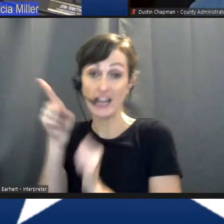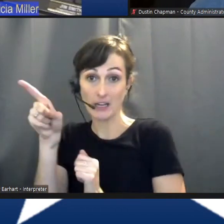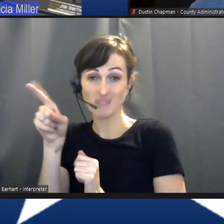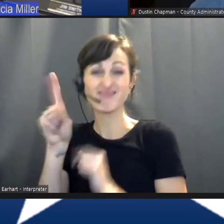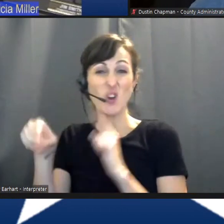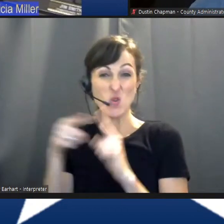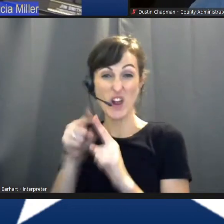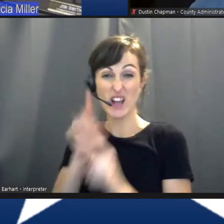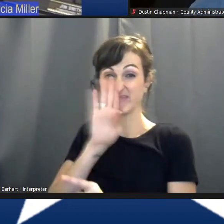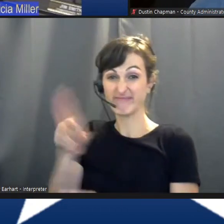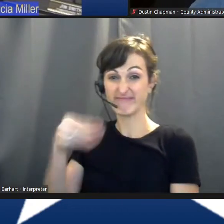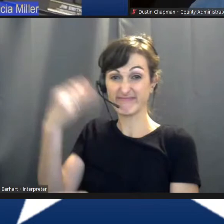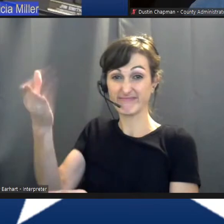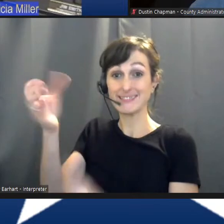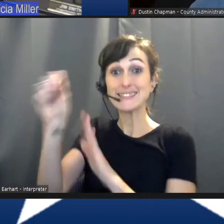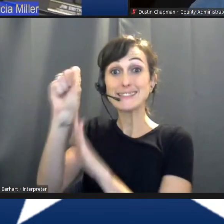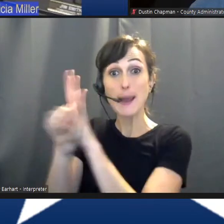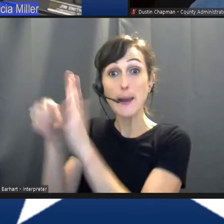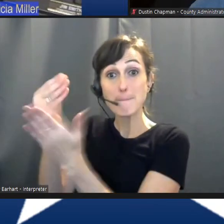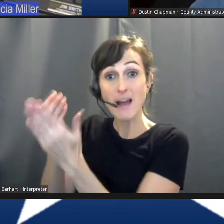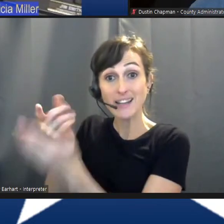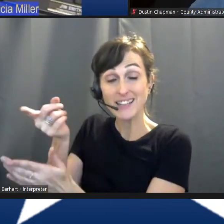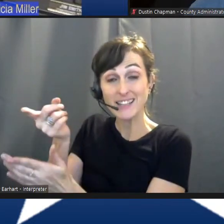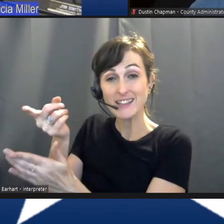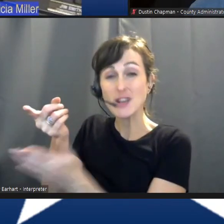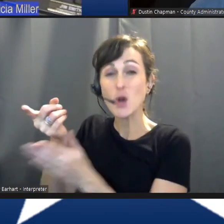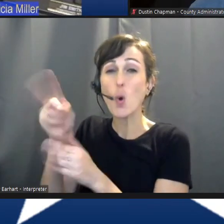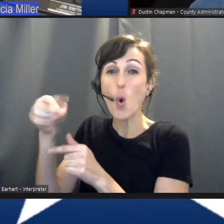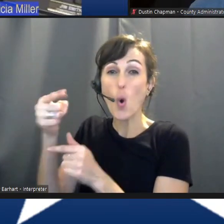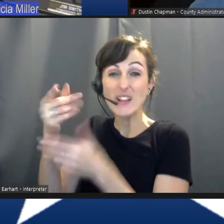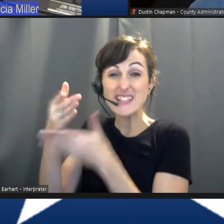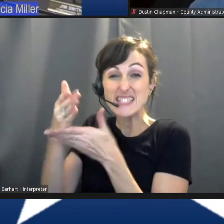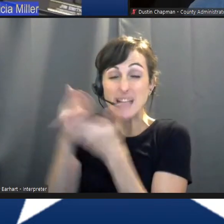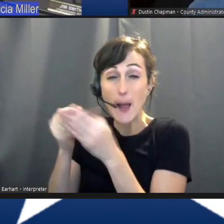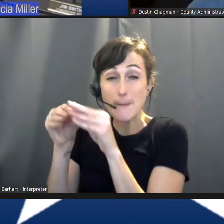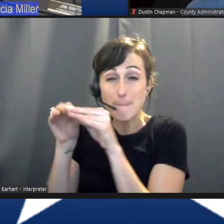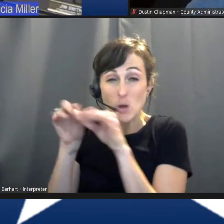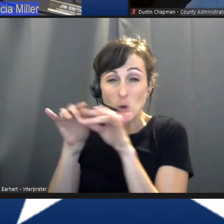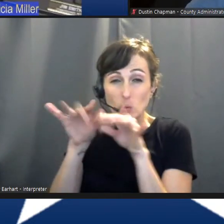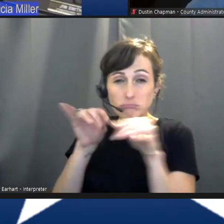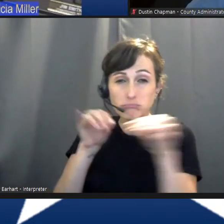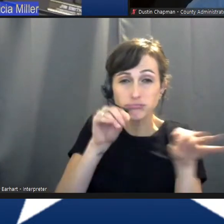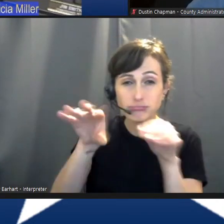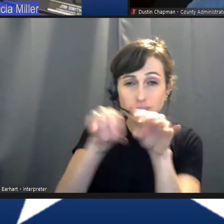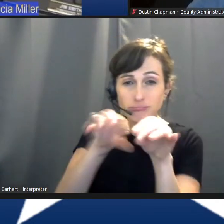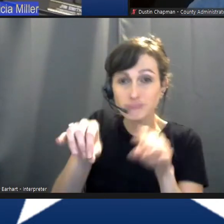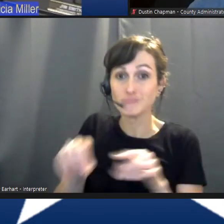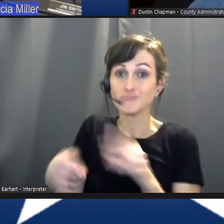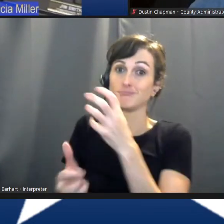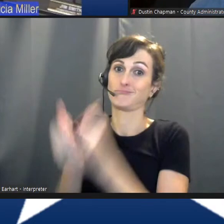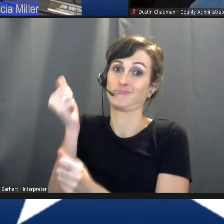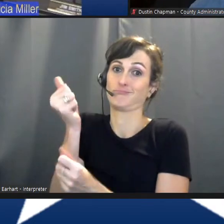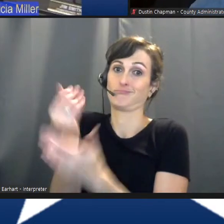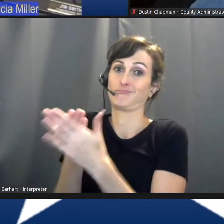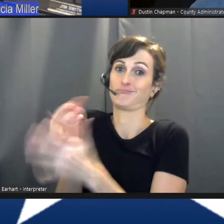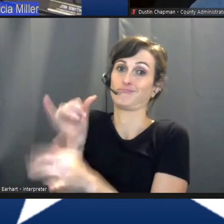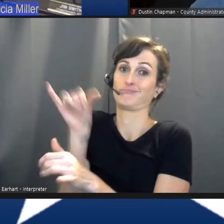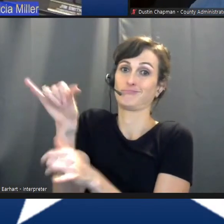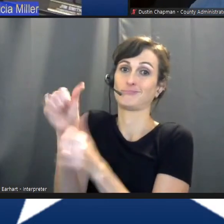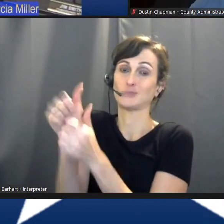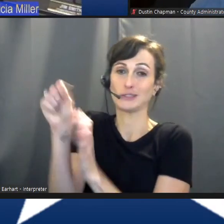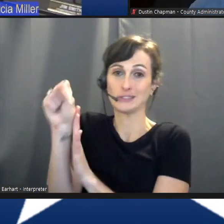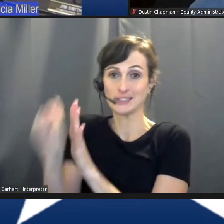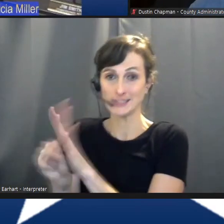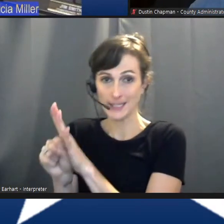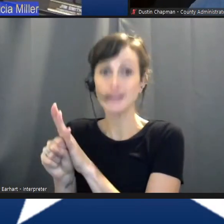and counties. When I look at our plan, and we have, I think, half of the 49 million